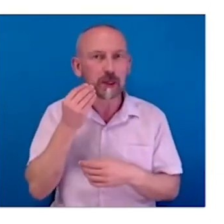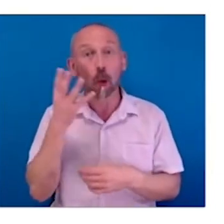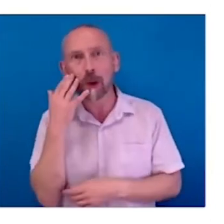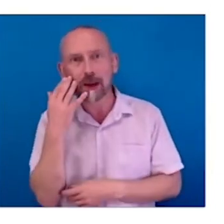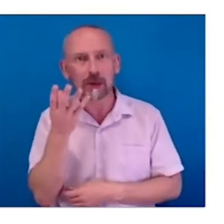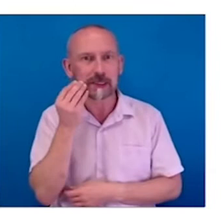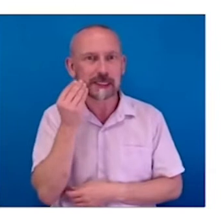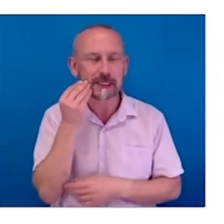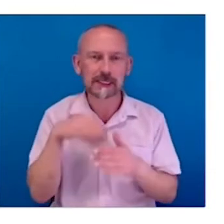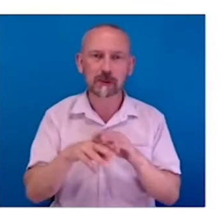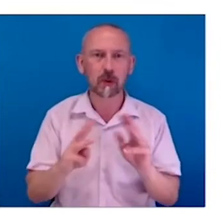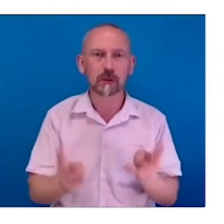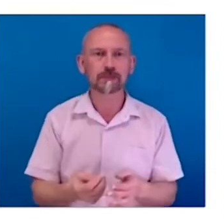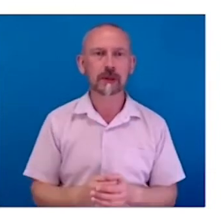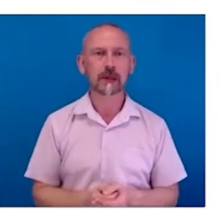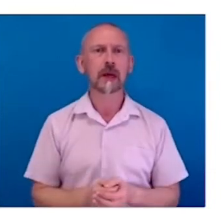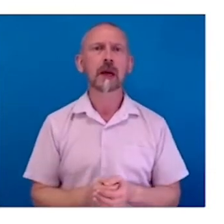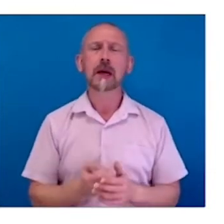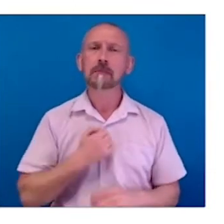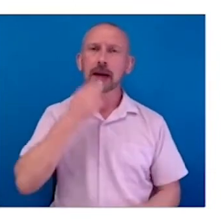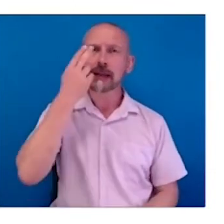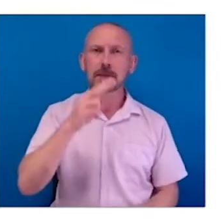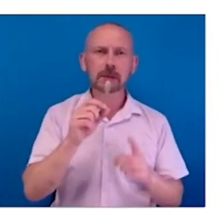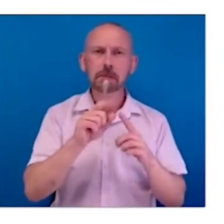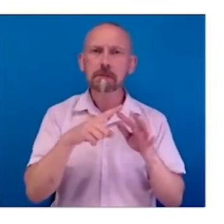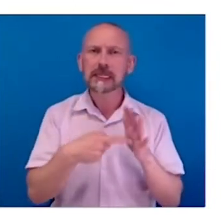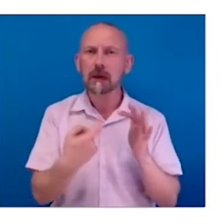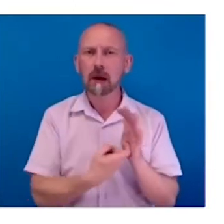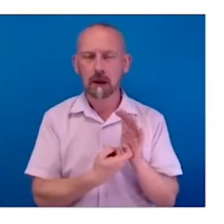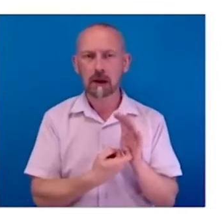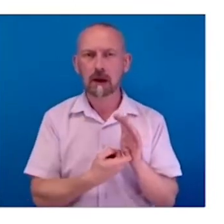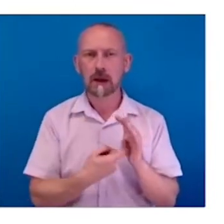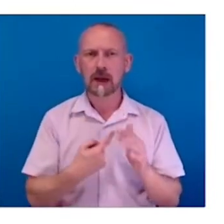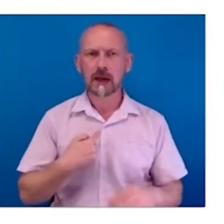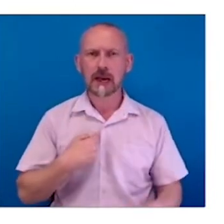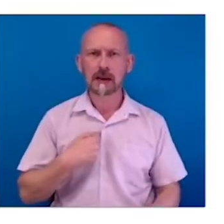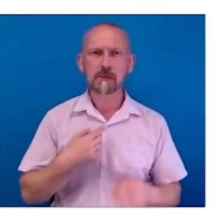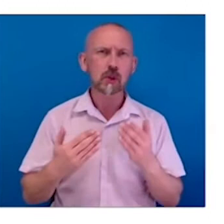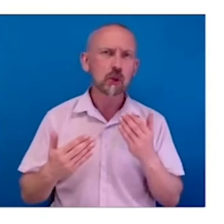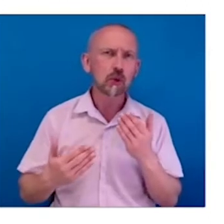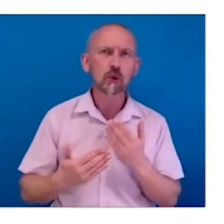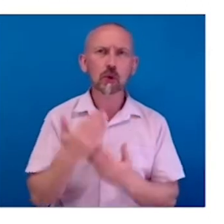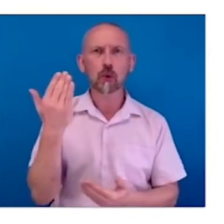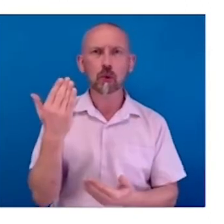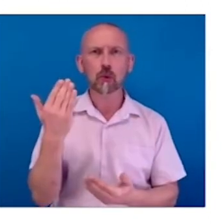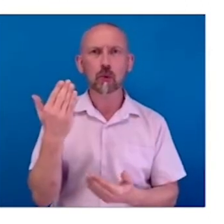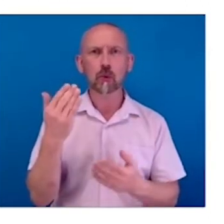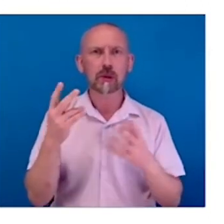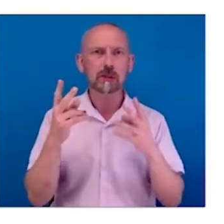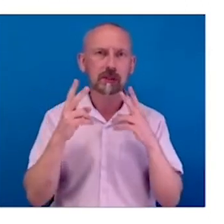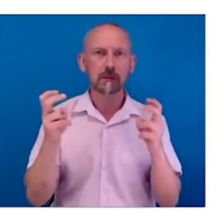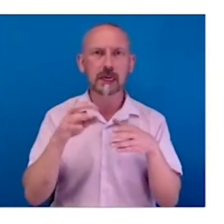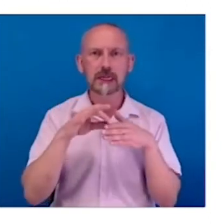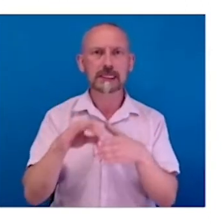My name's Peter, and I'm the fairly new subject area lead in audio and